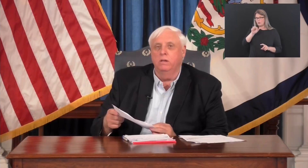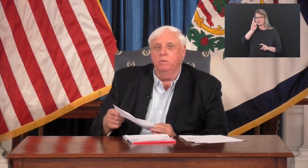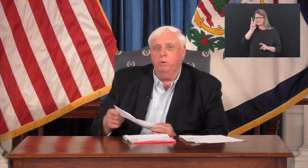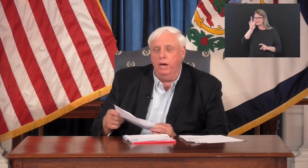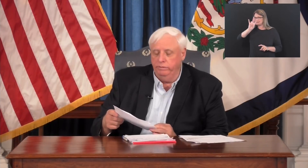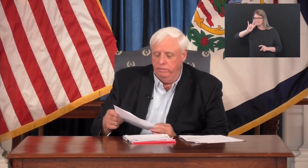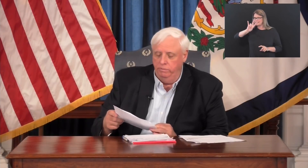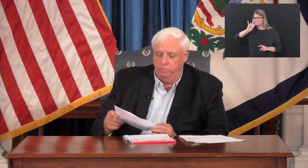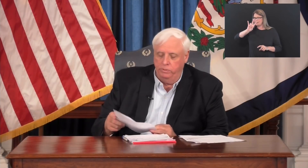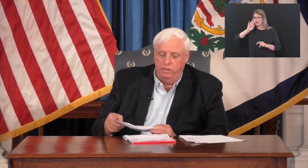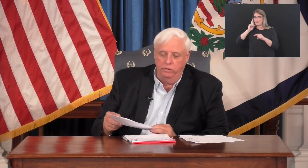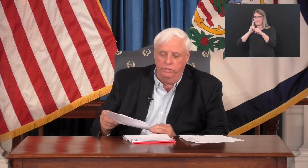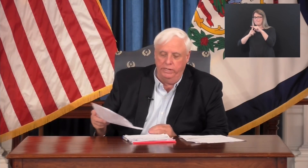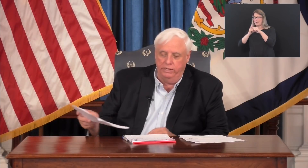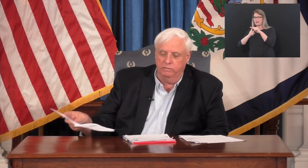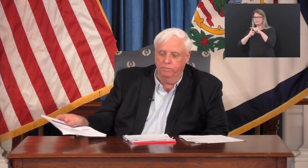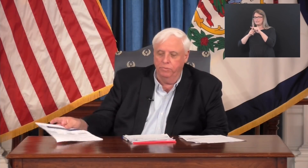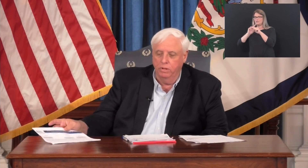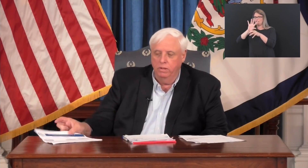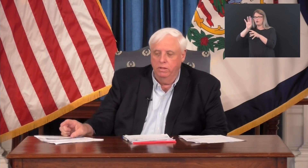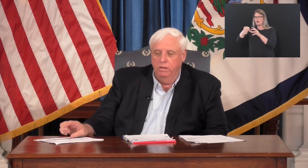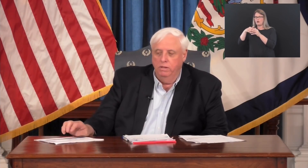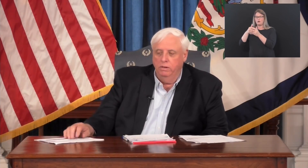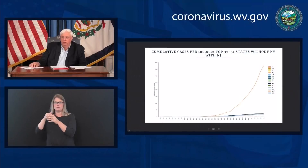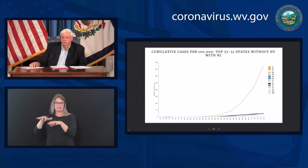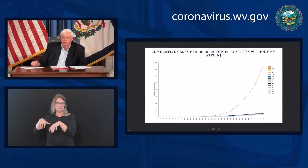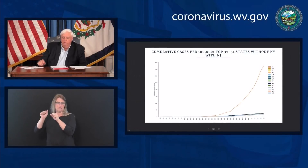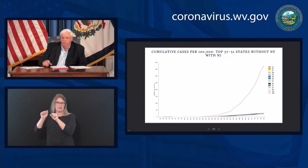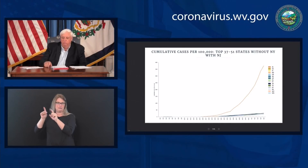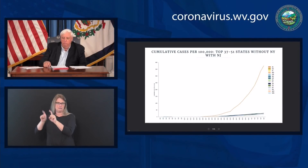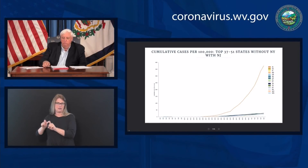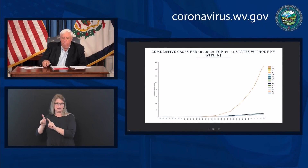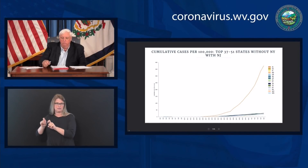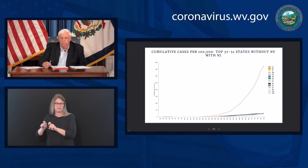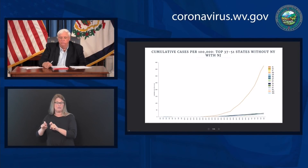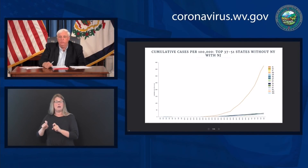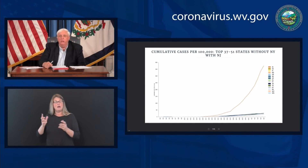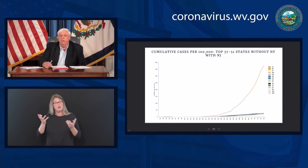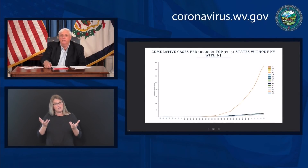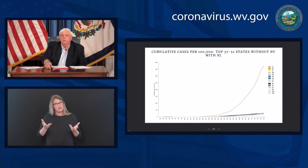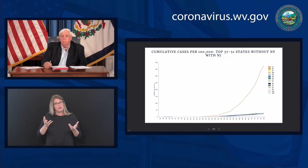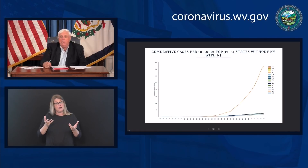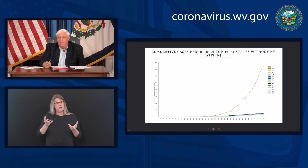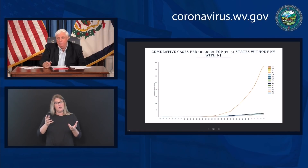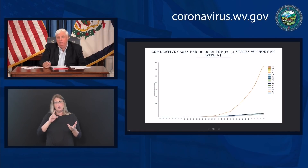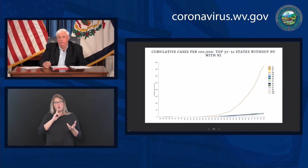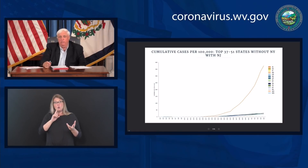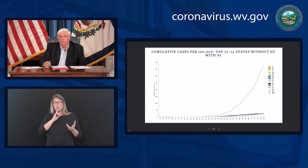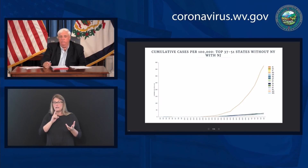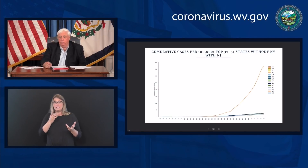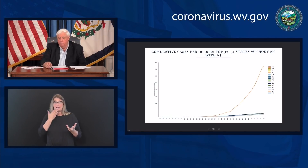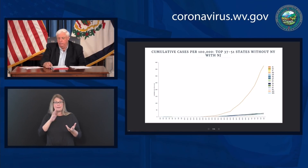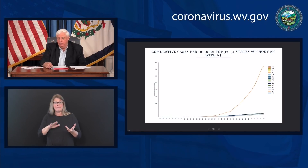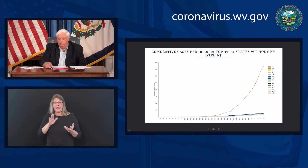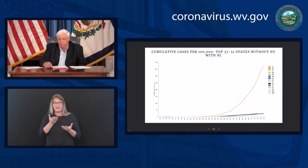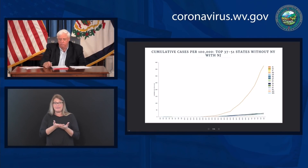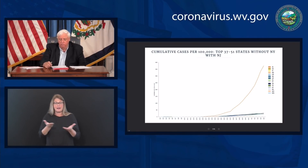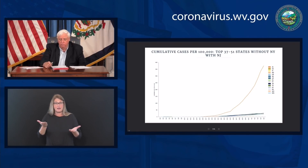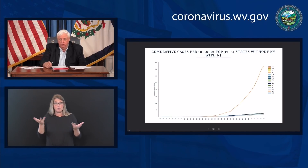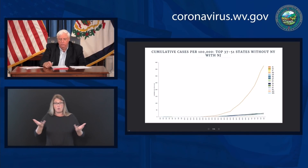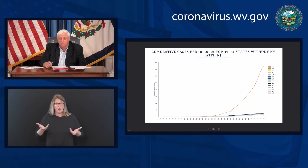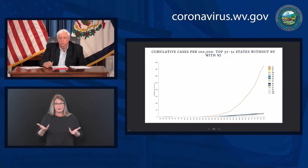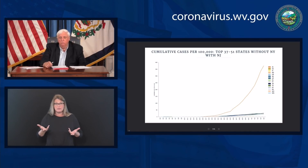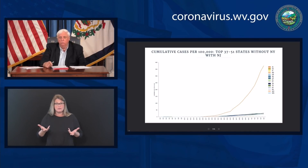3.67 positive per total test. Now, the shockingly bad thing is just this,